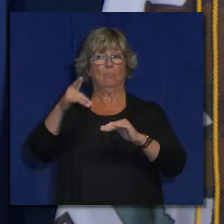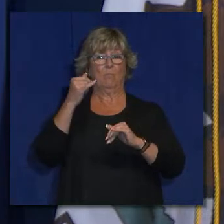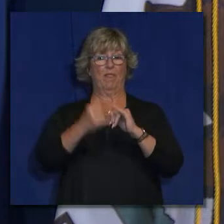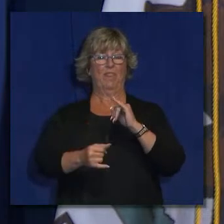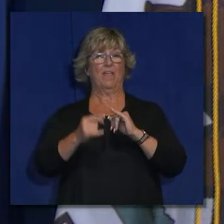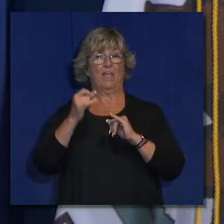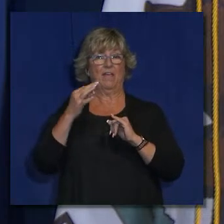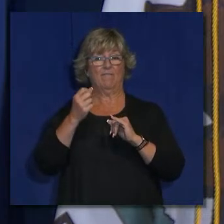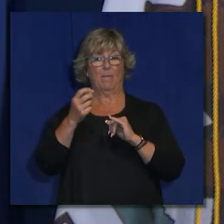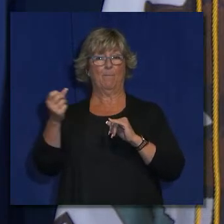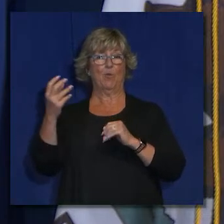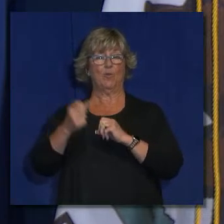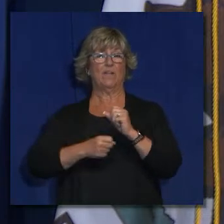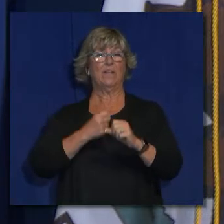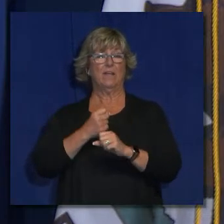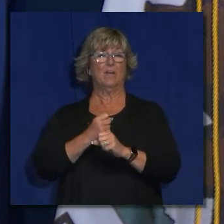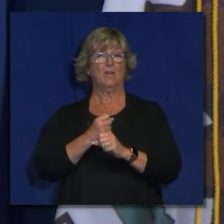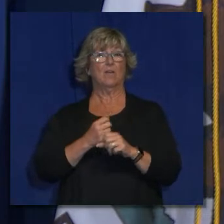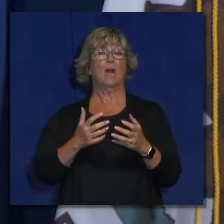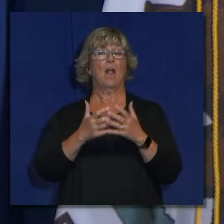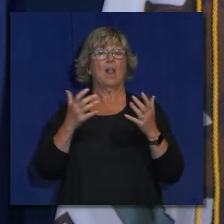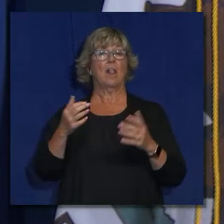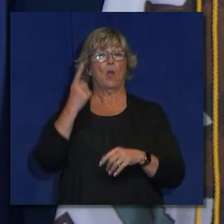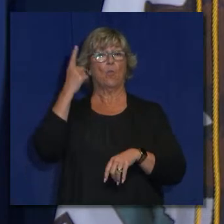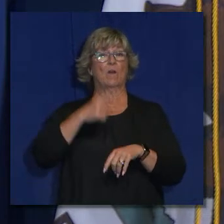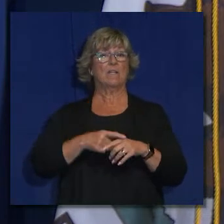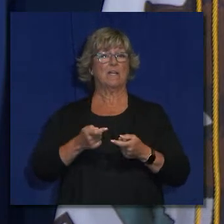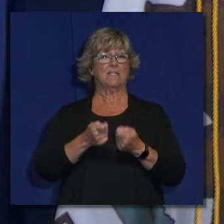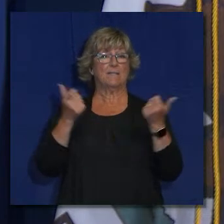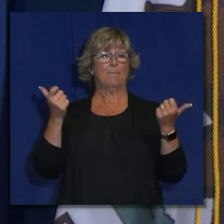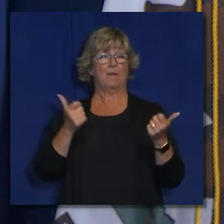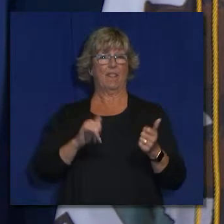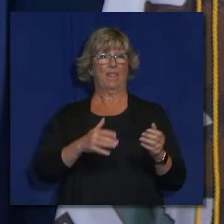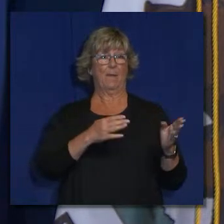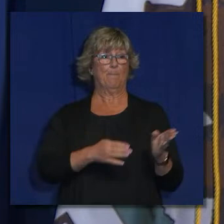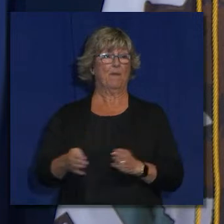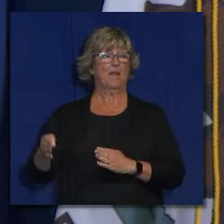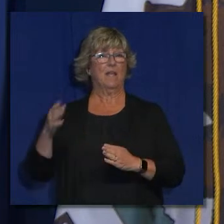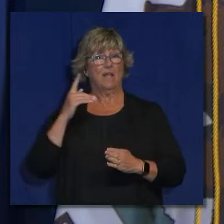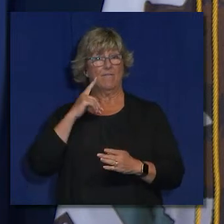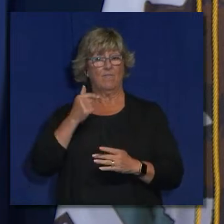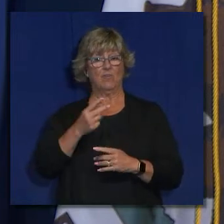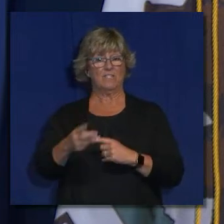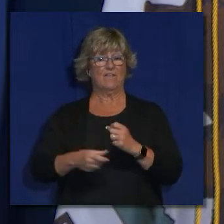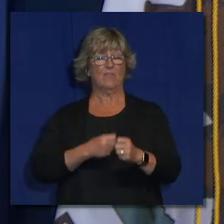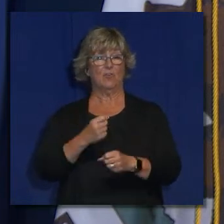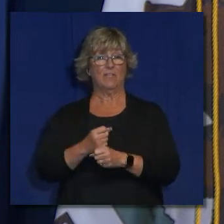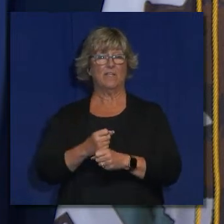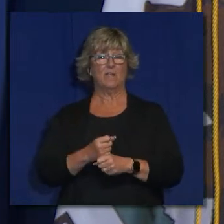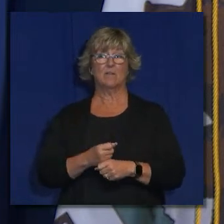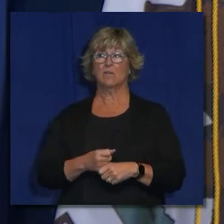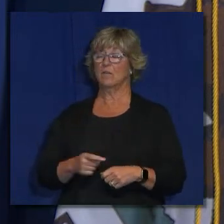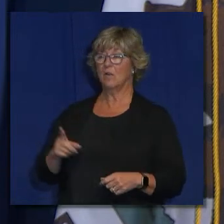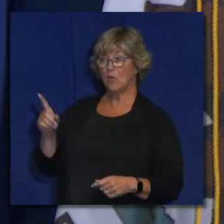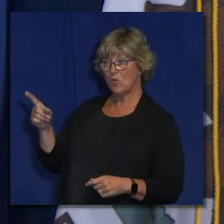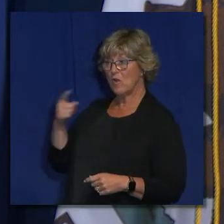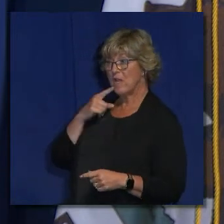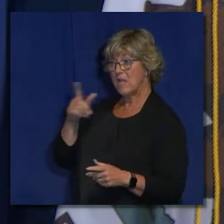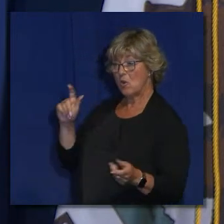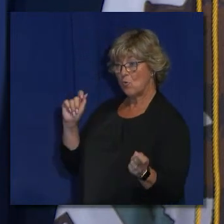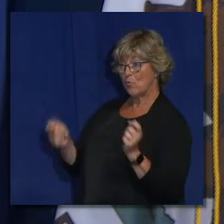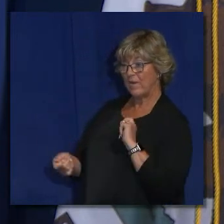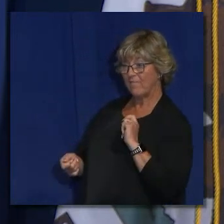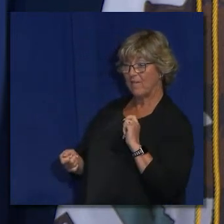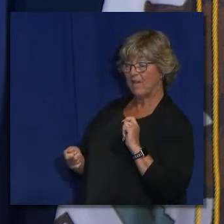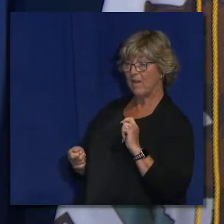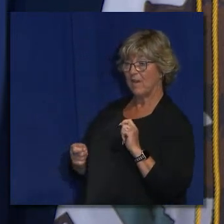end of the multi-year. And again, a lot of one-time spending that is planned for the next several years. So are you saying you're